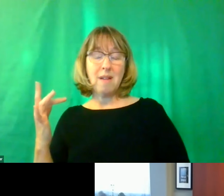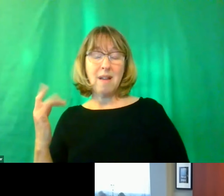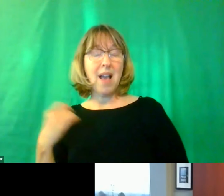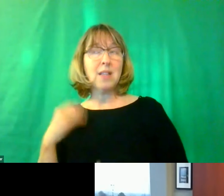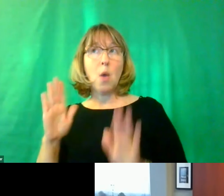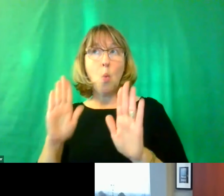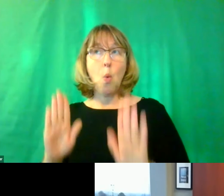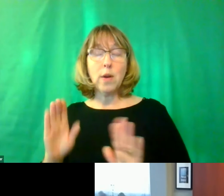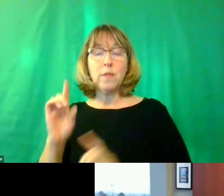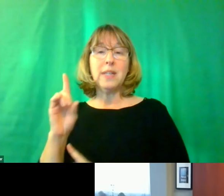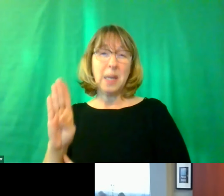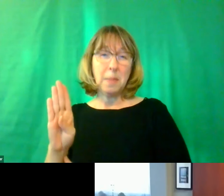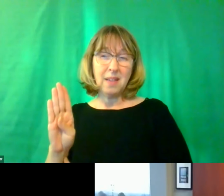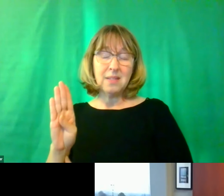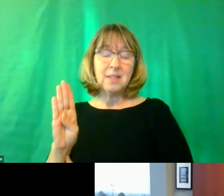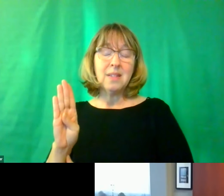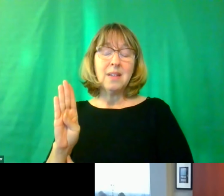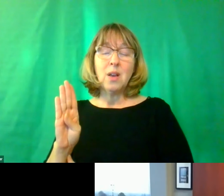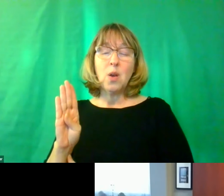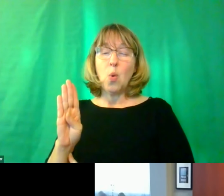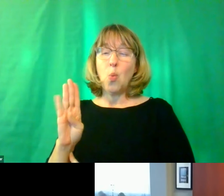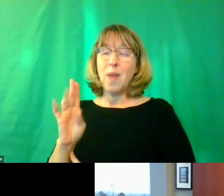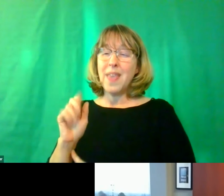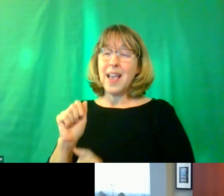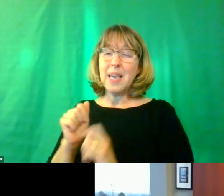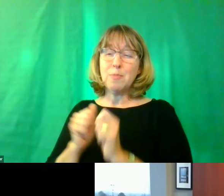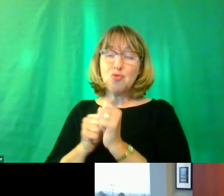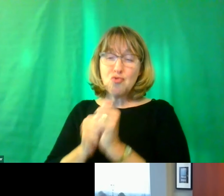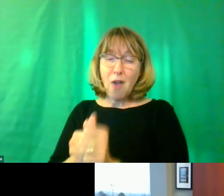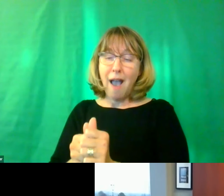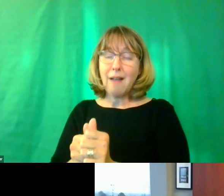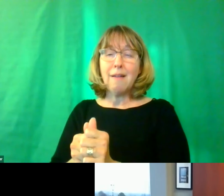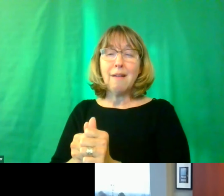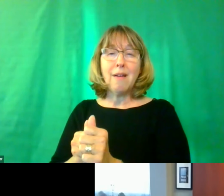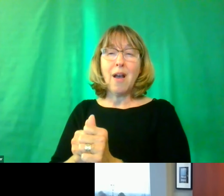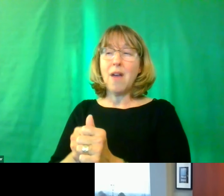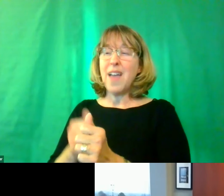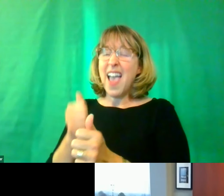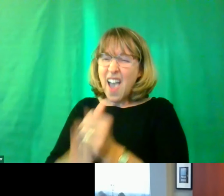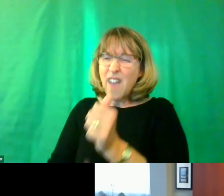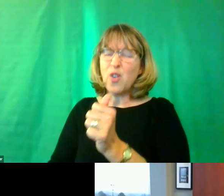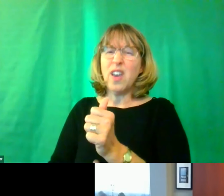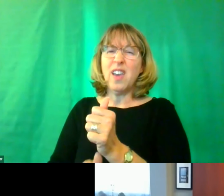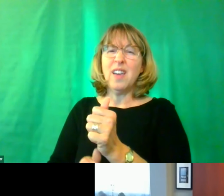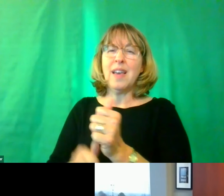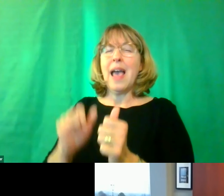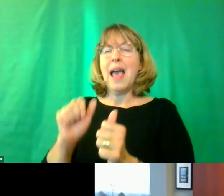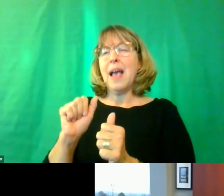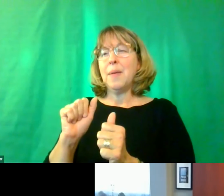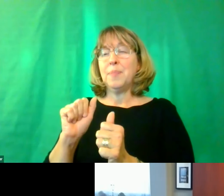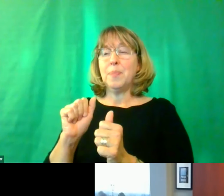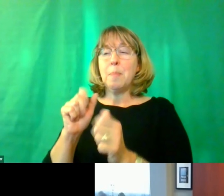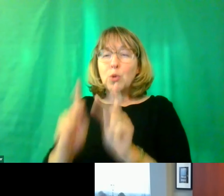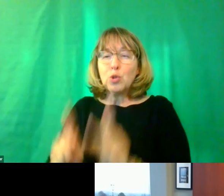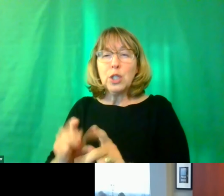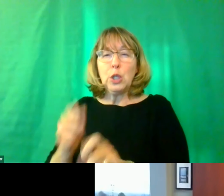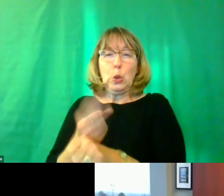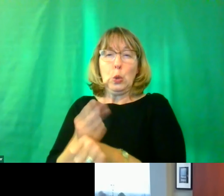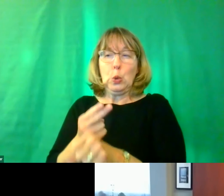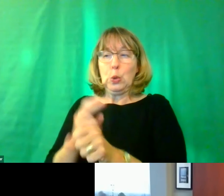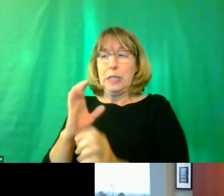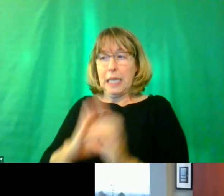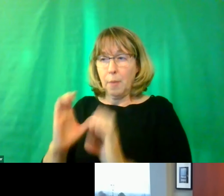where they've kept track of every applicator and what they've applied over the past X number of years. So that allows us to